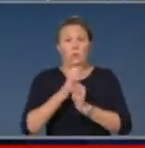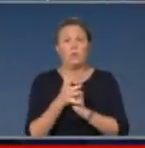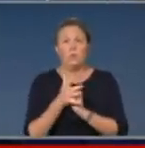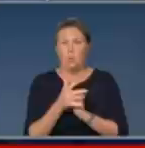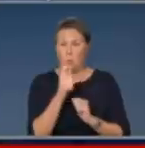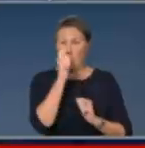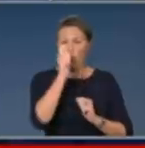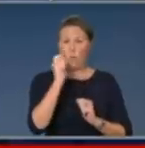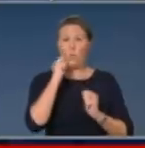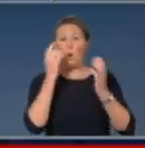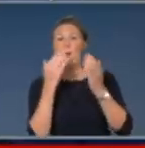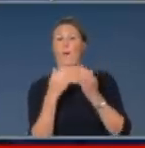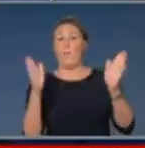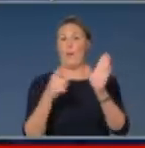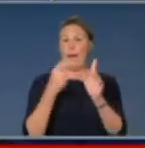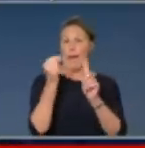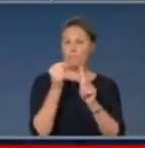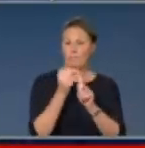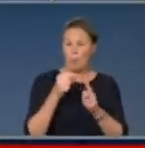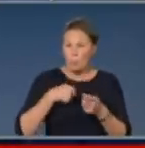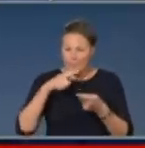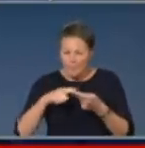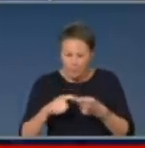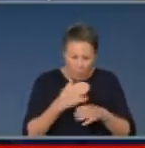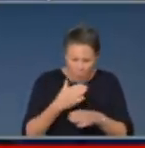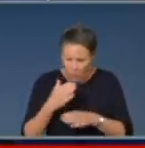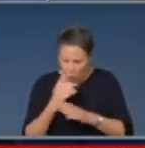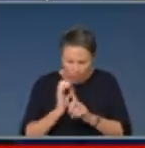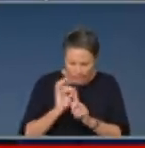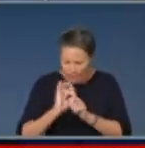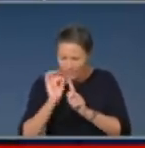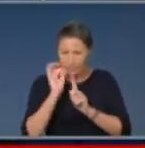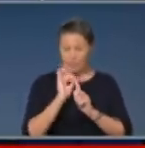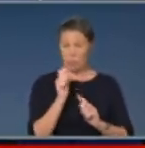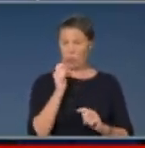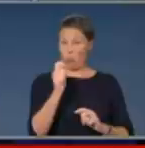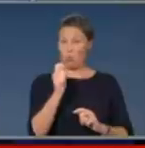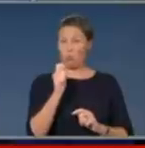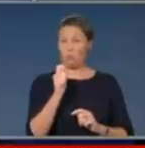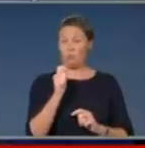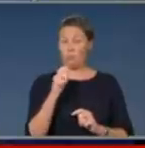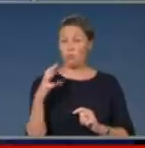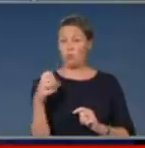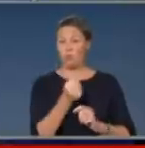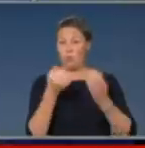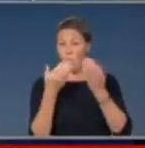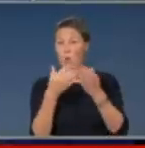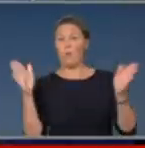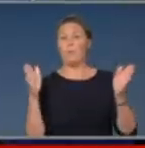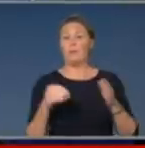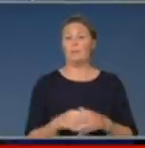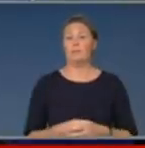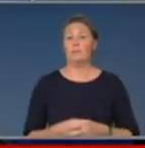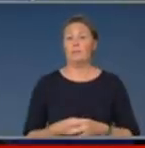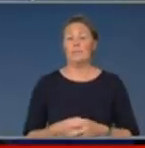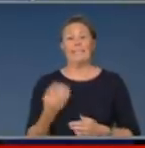working through late in the piece, which is to be expected. We're not too far away now. Earlier in this week, as I indicated to you, it